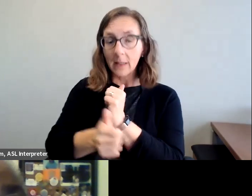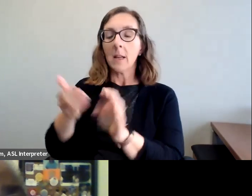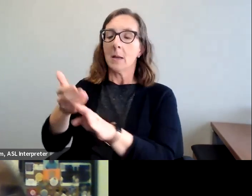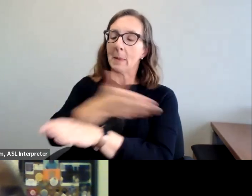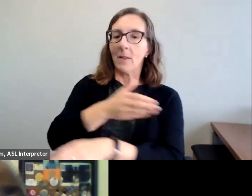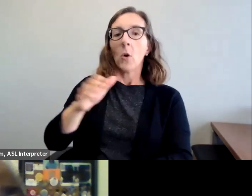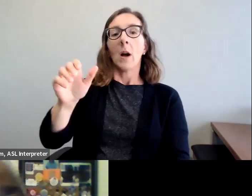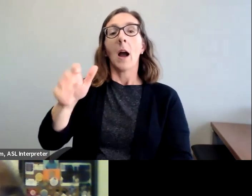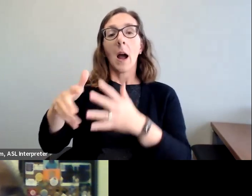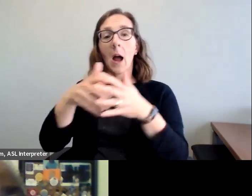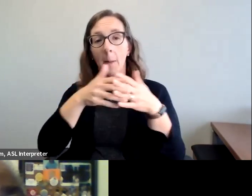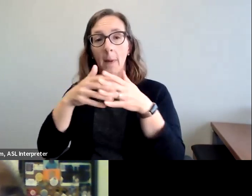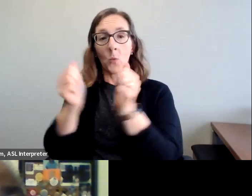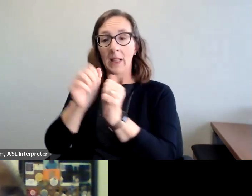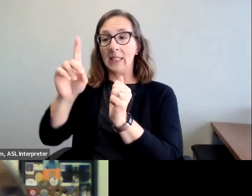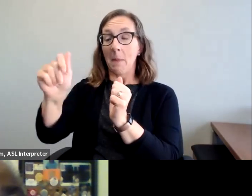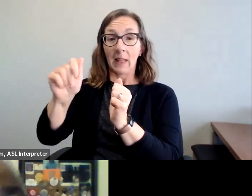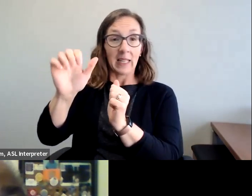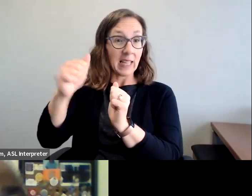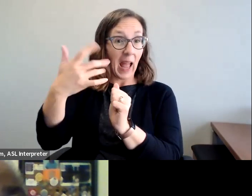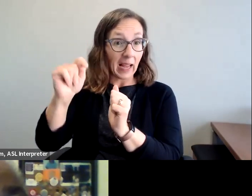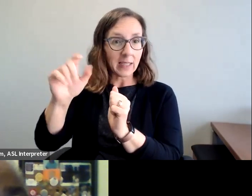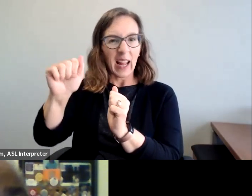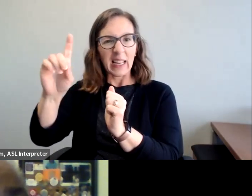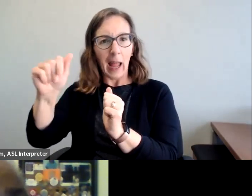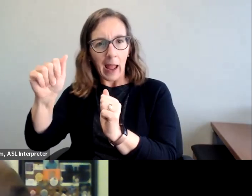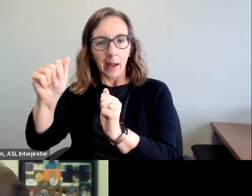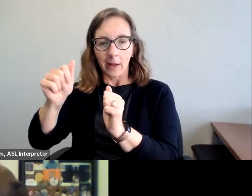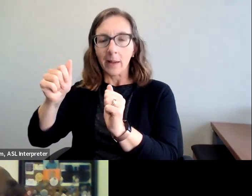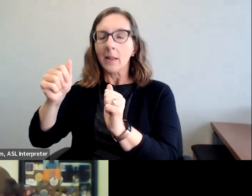seen change in those years and what has stayed the same?